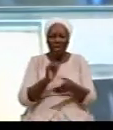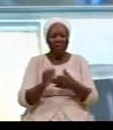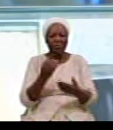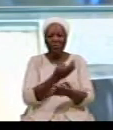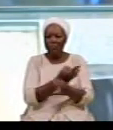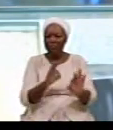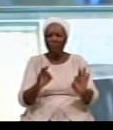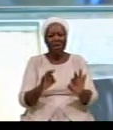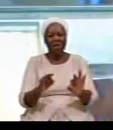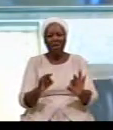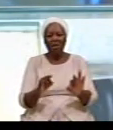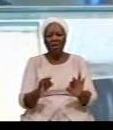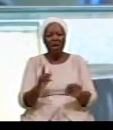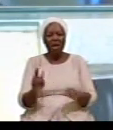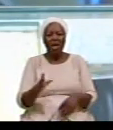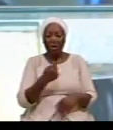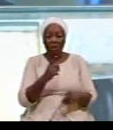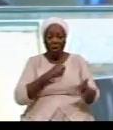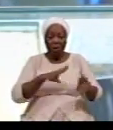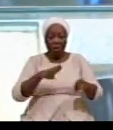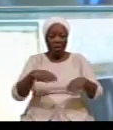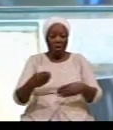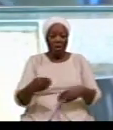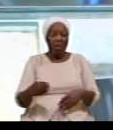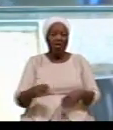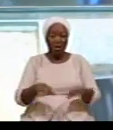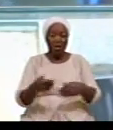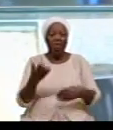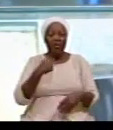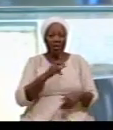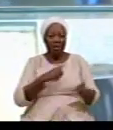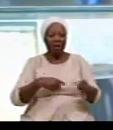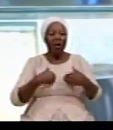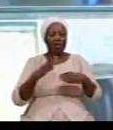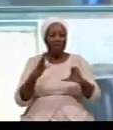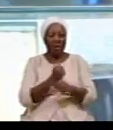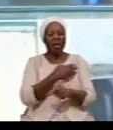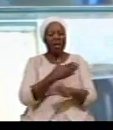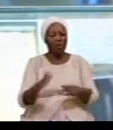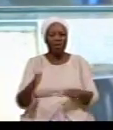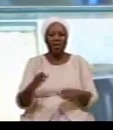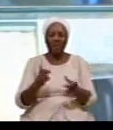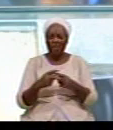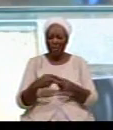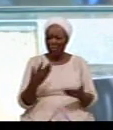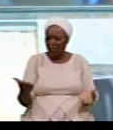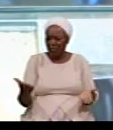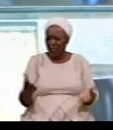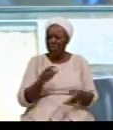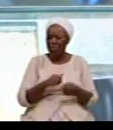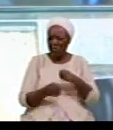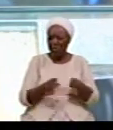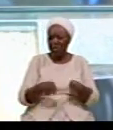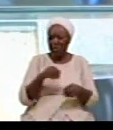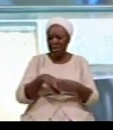gave, and the Lord has taken away. He said, what's the big deal? He gave